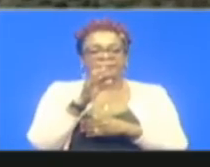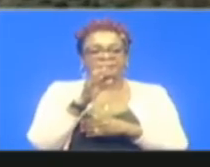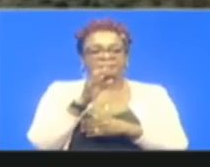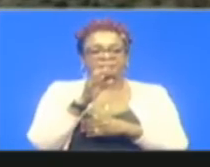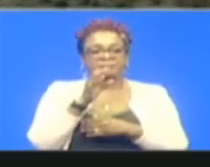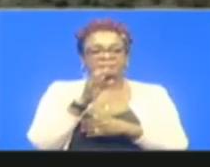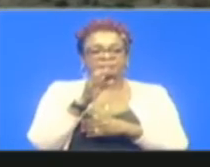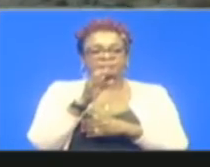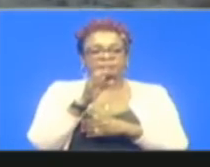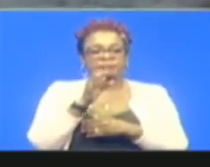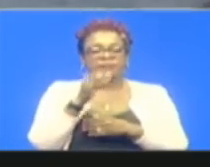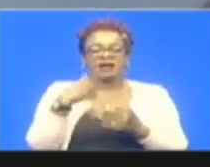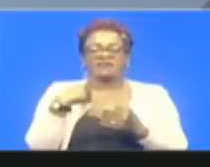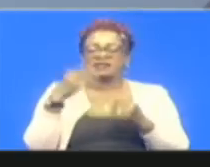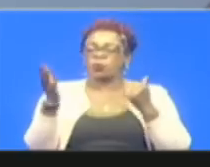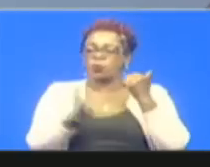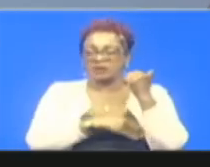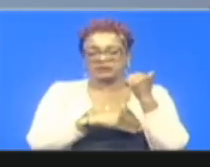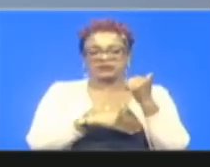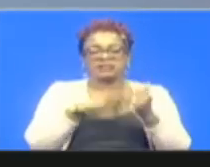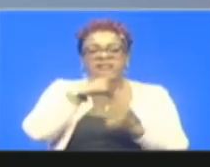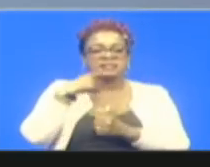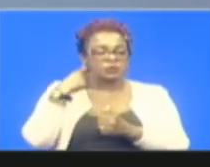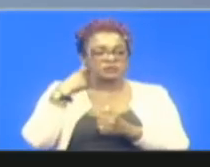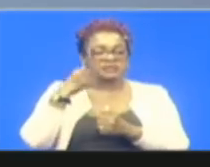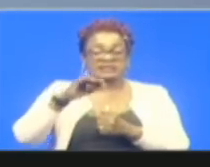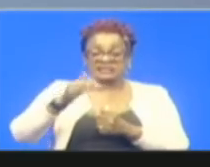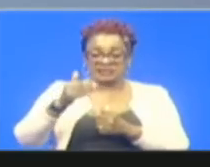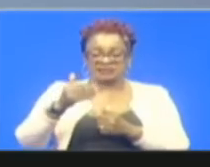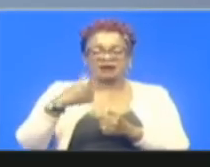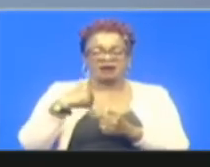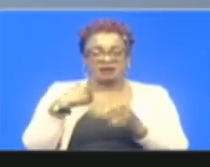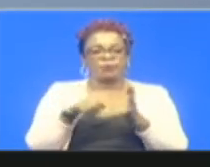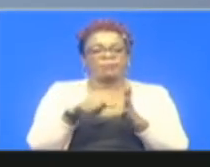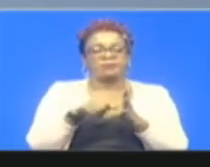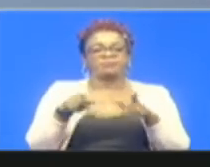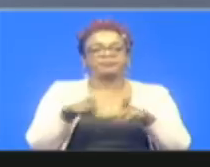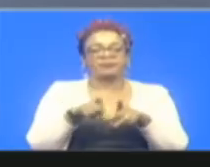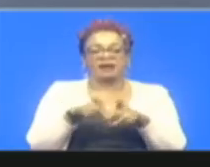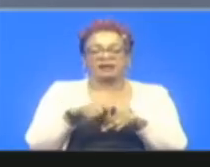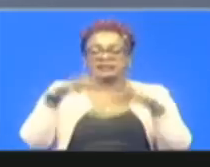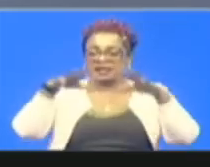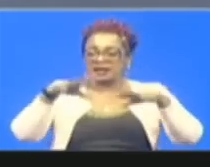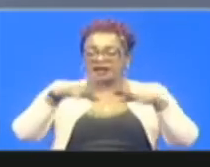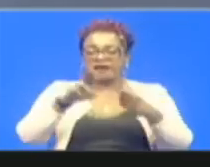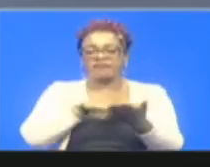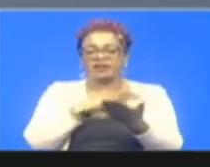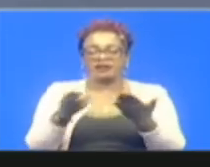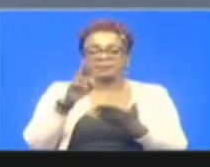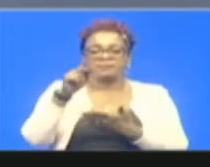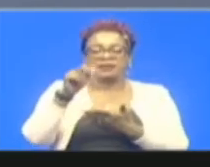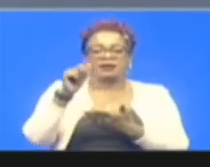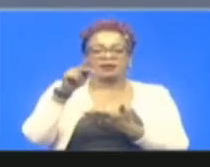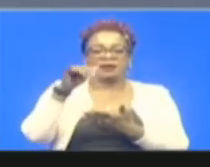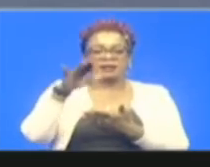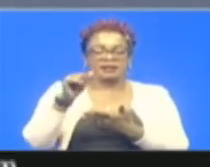Caught in one of the worst droughts, the city found itself on the verge of thirst as the rains failed and Dakaine Dam, the city's biggest